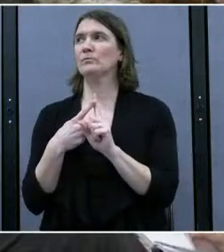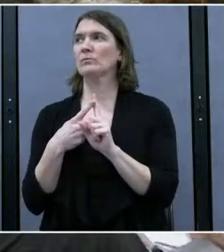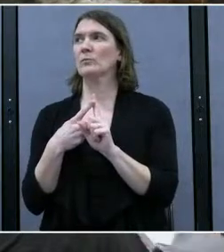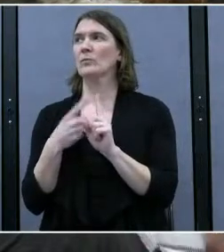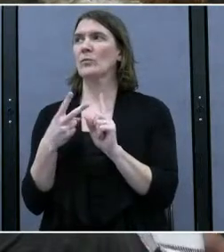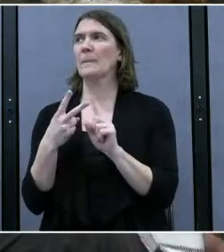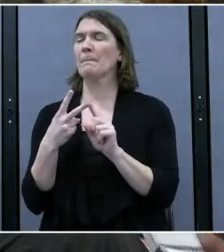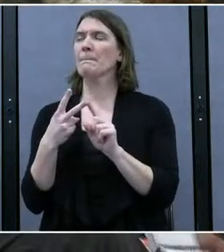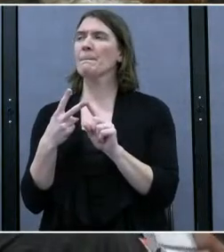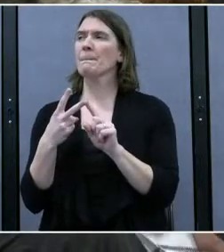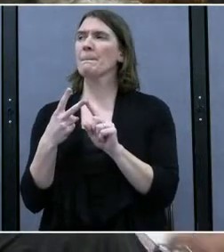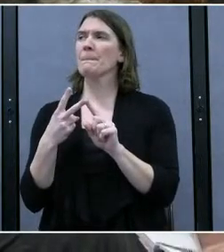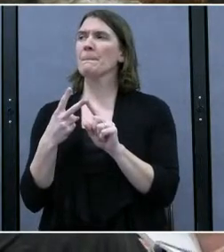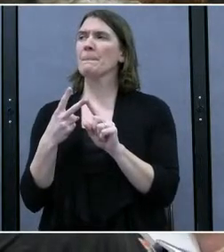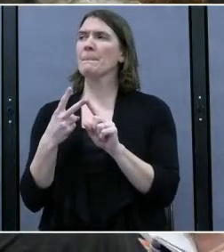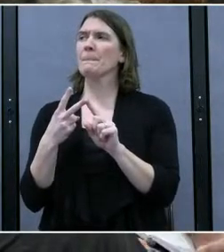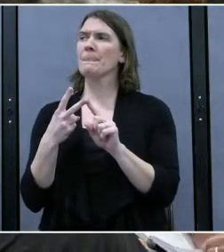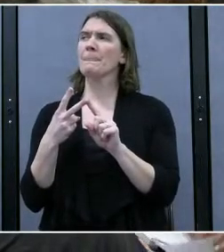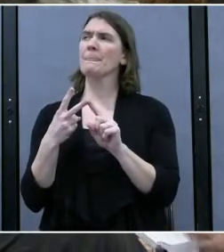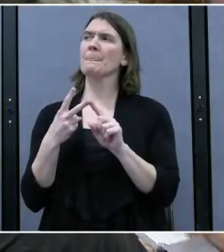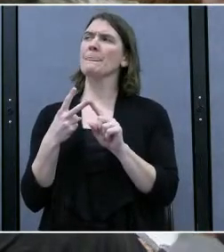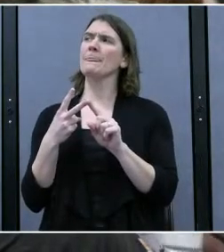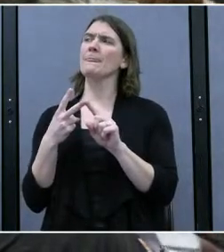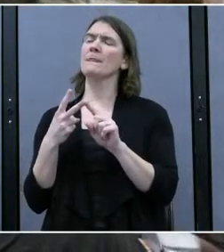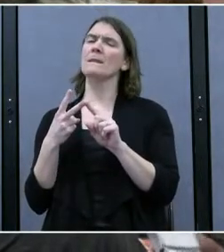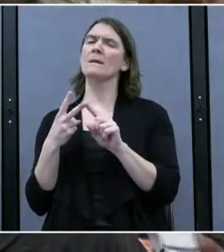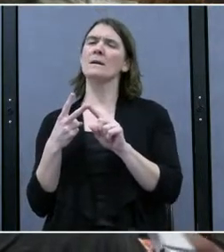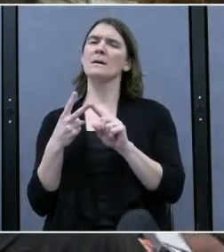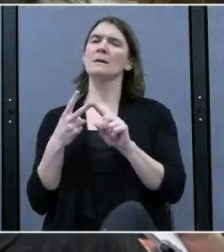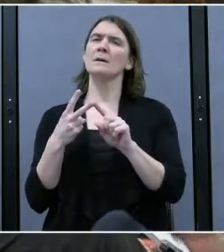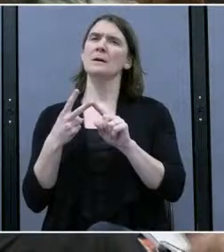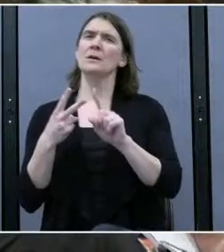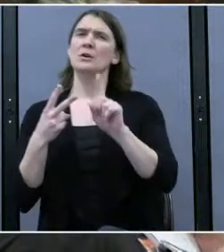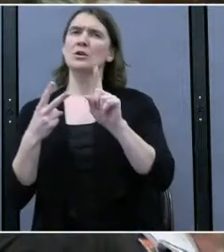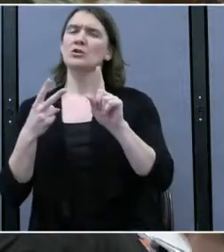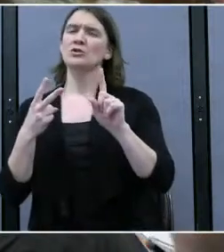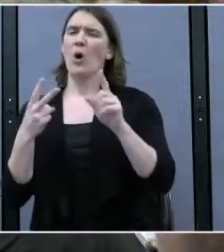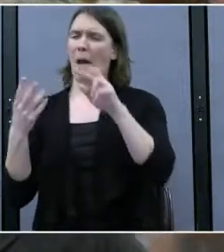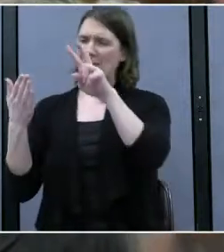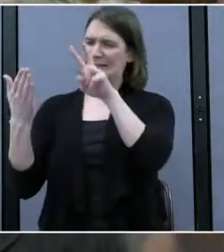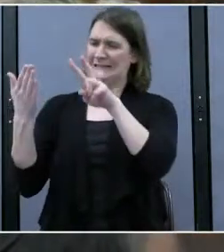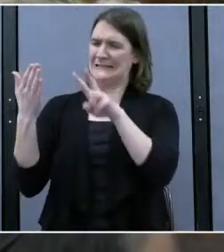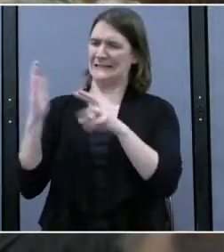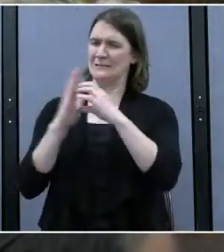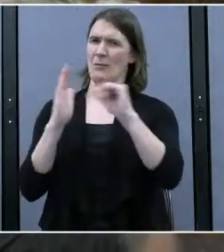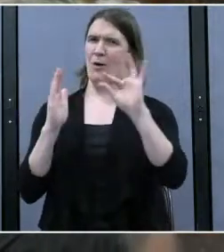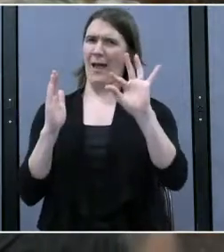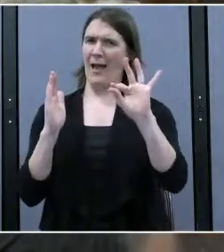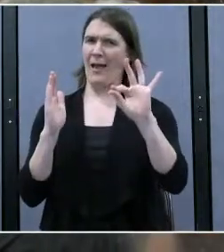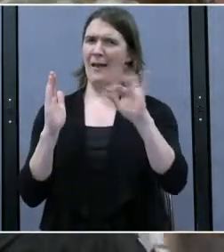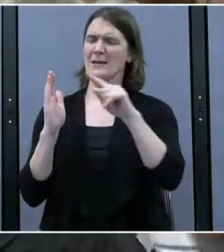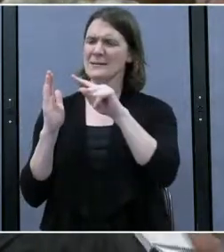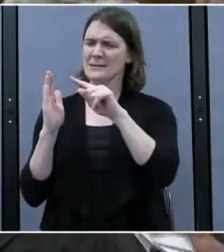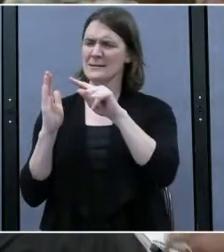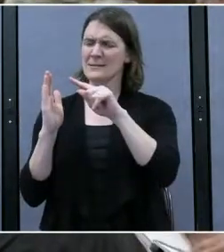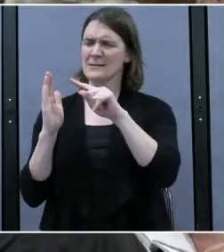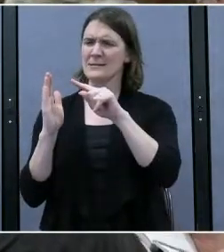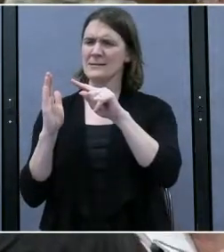amount necessary to bring the assigned fund balance to that. And then it goes into the other piece, which is,